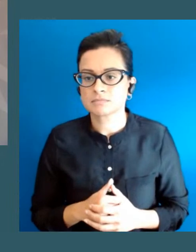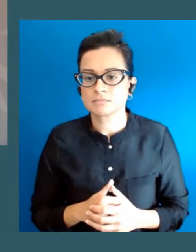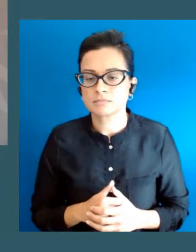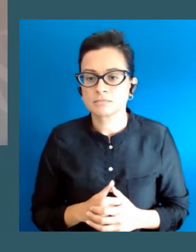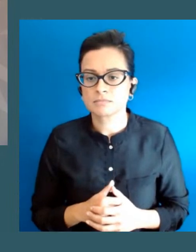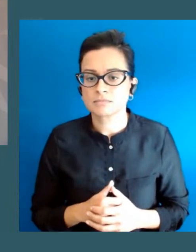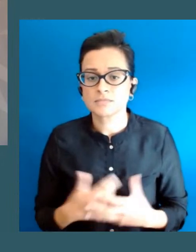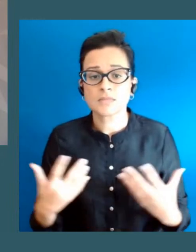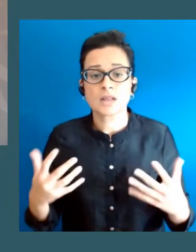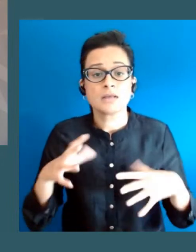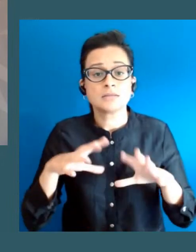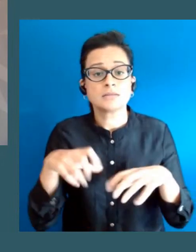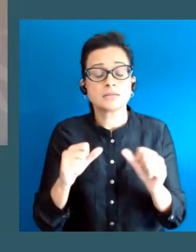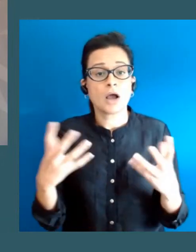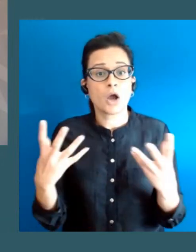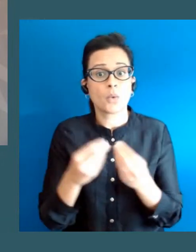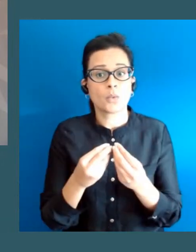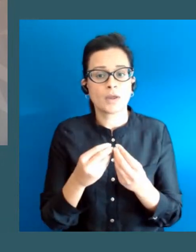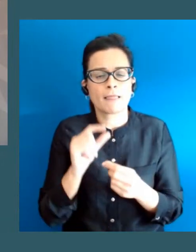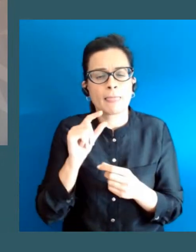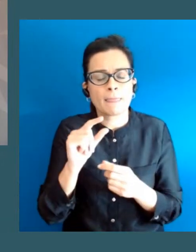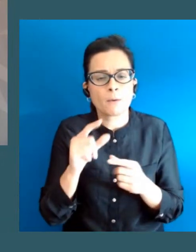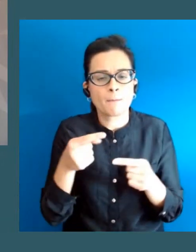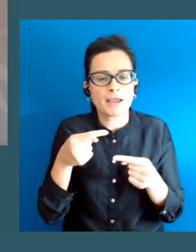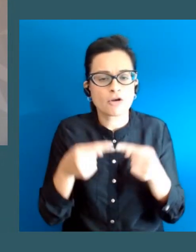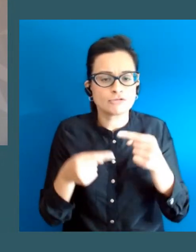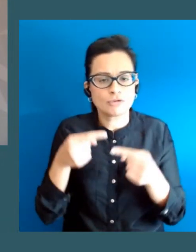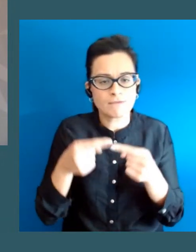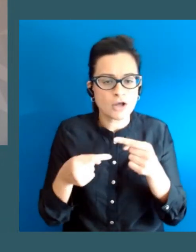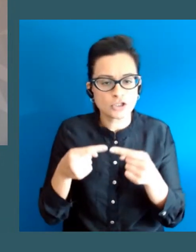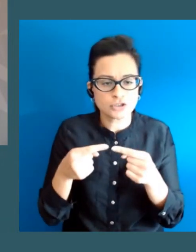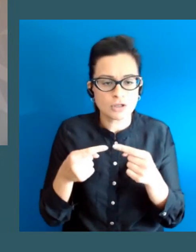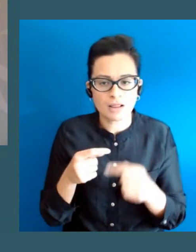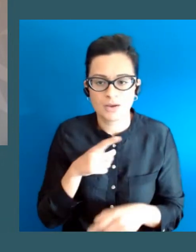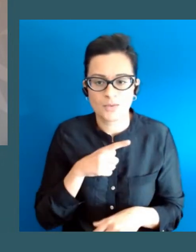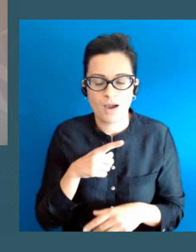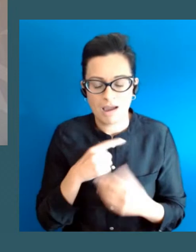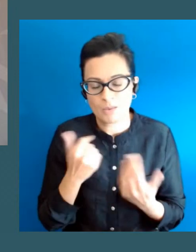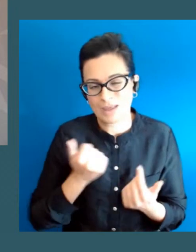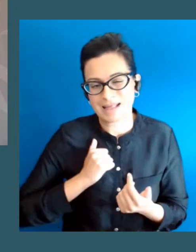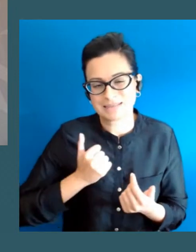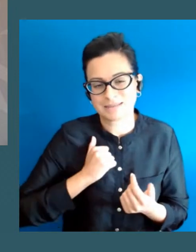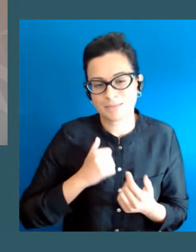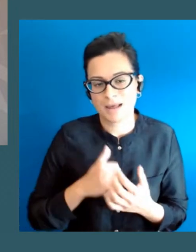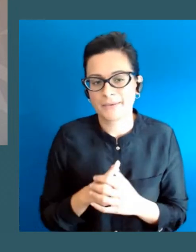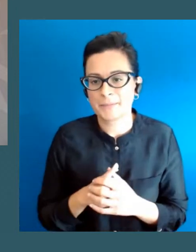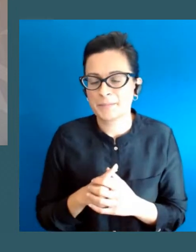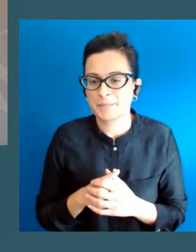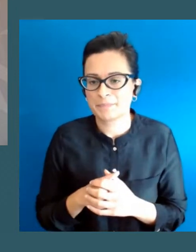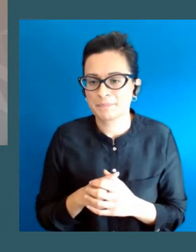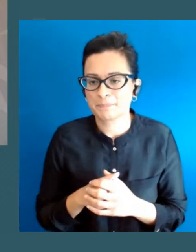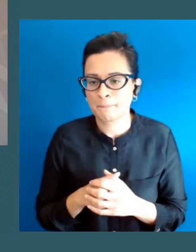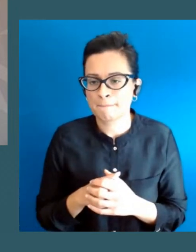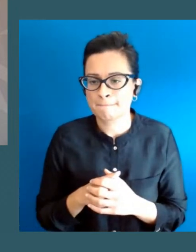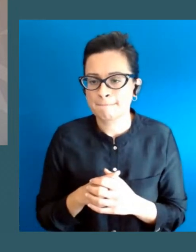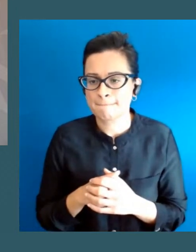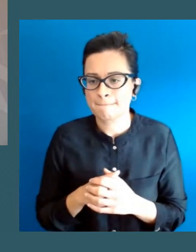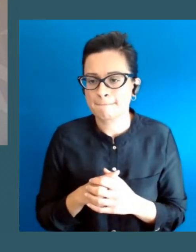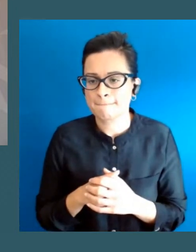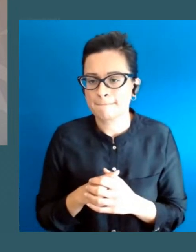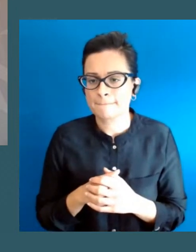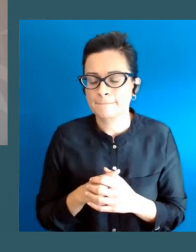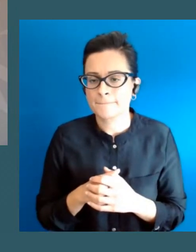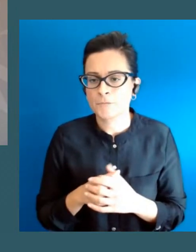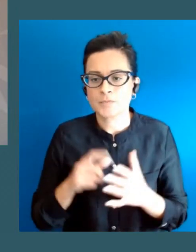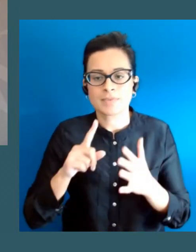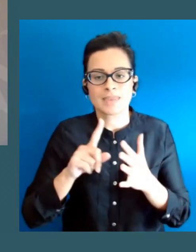maybe a little bit controversial, as expected. So we know in the IACI prevention